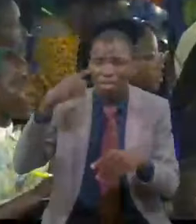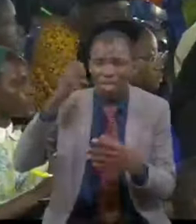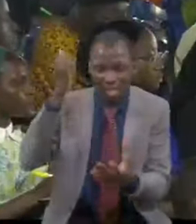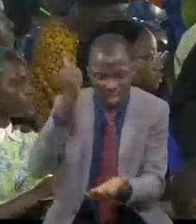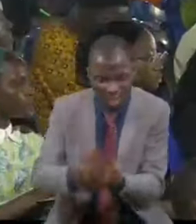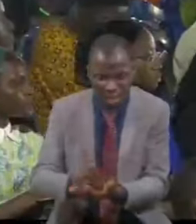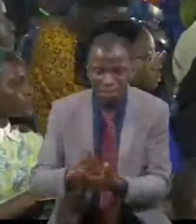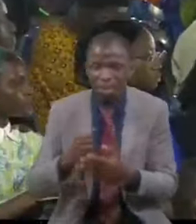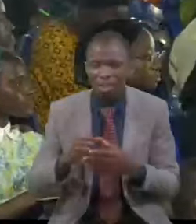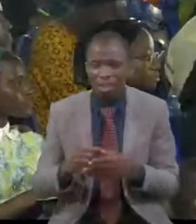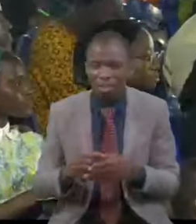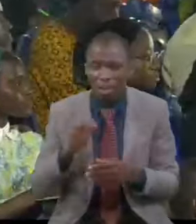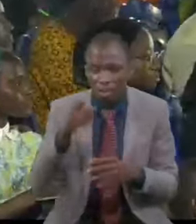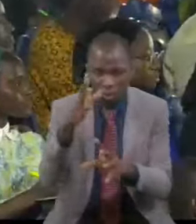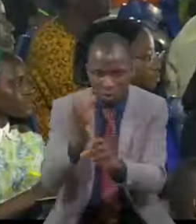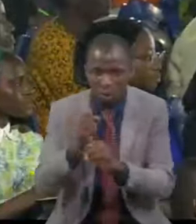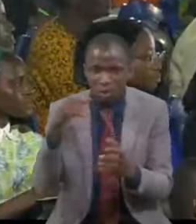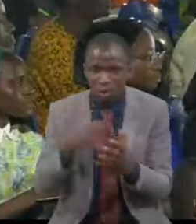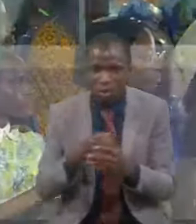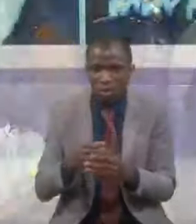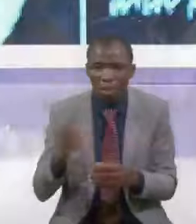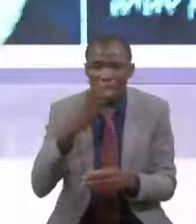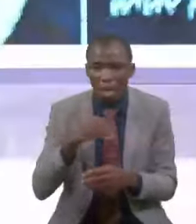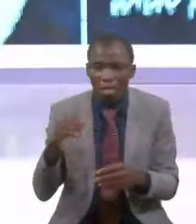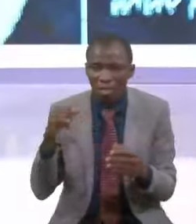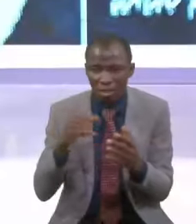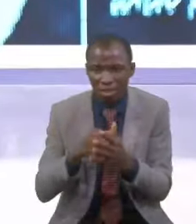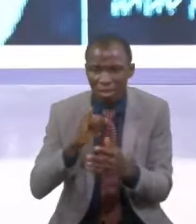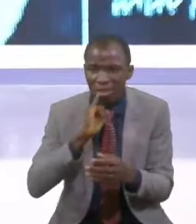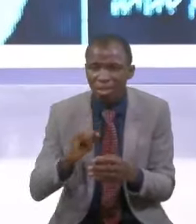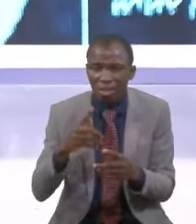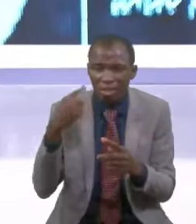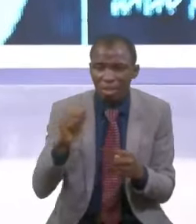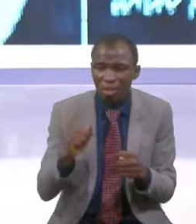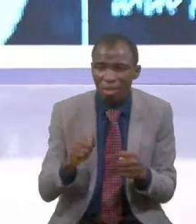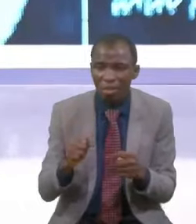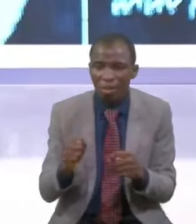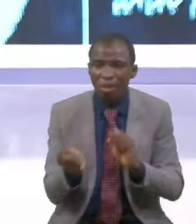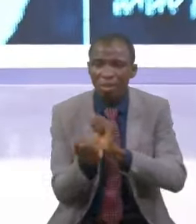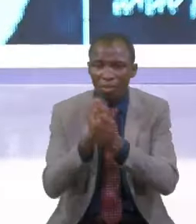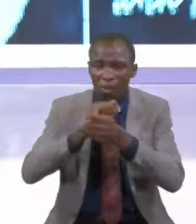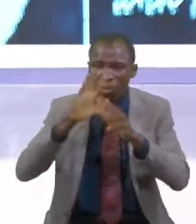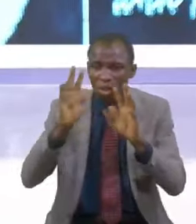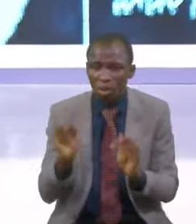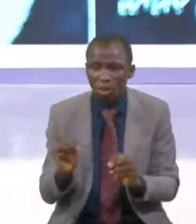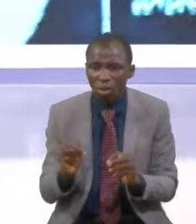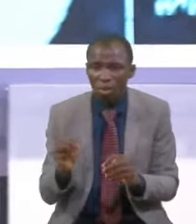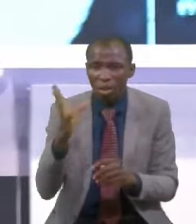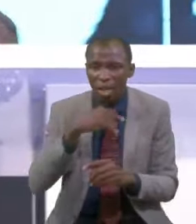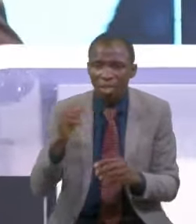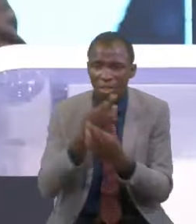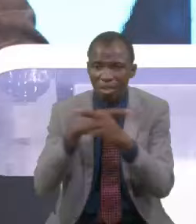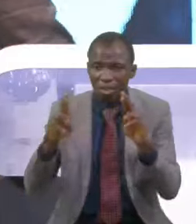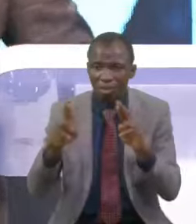You got it. And it is the translation, transformation, and the redemption you